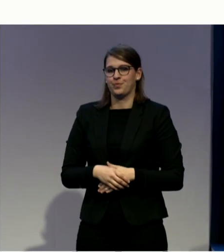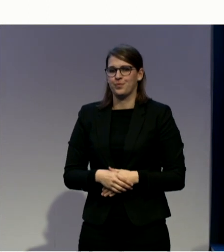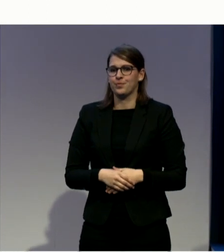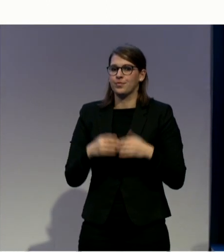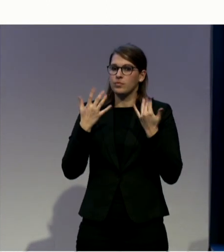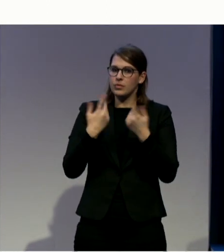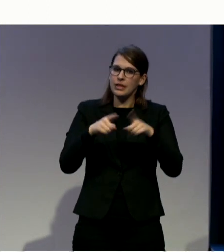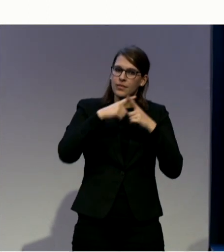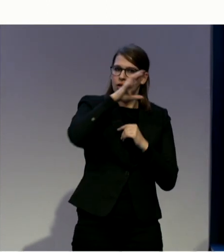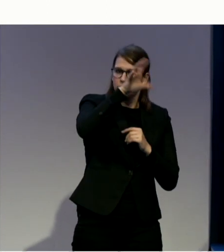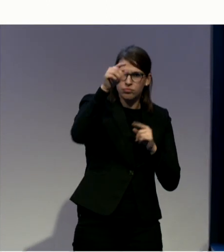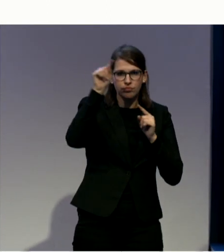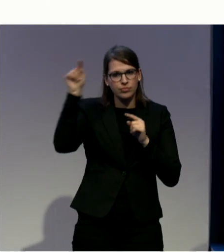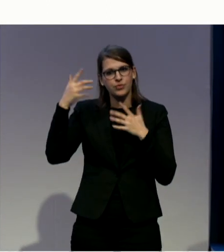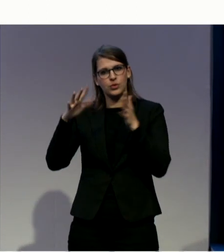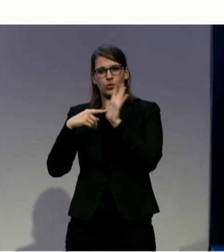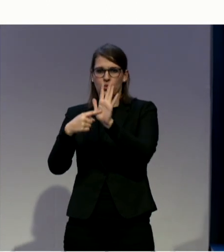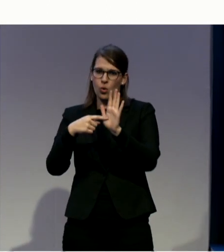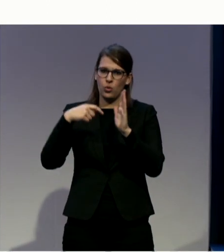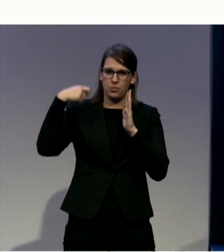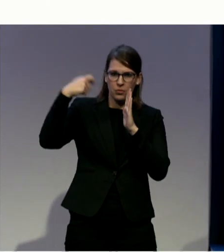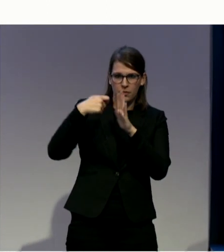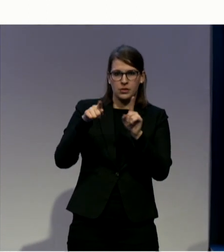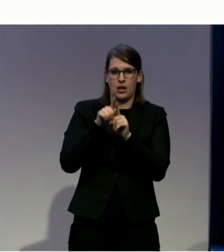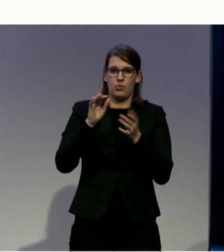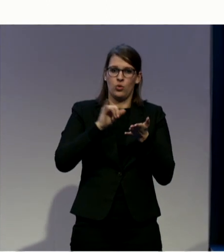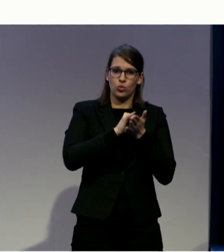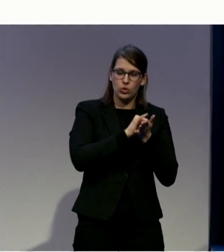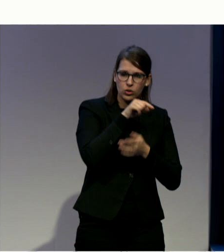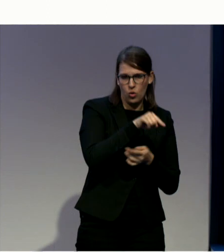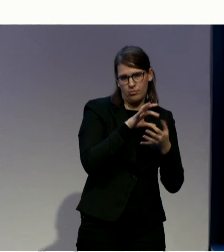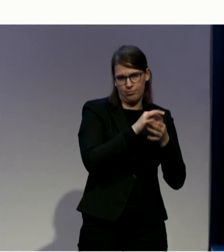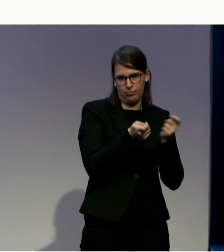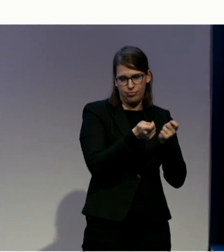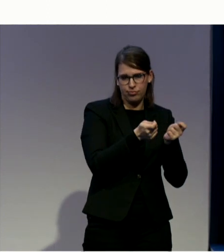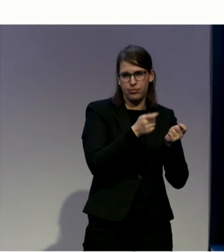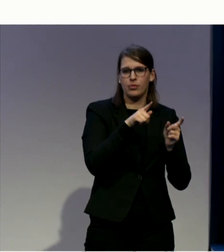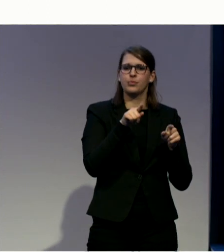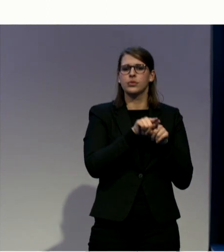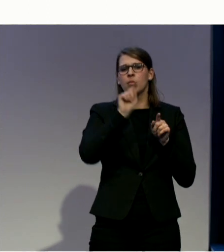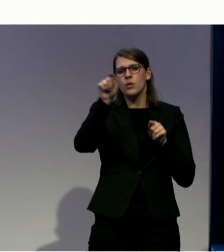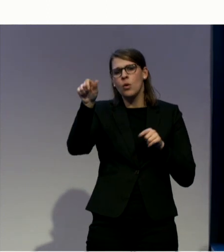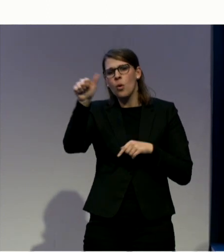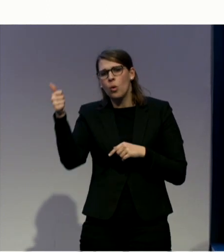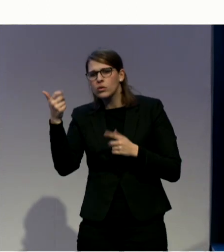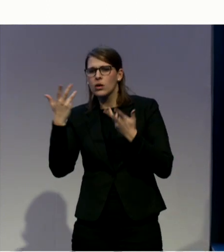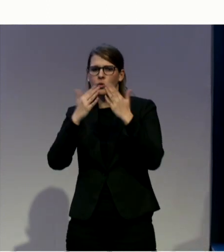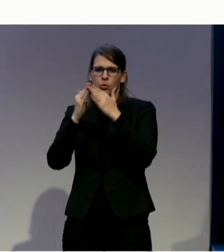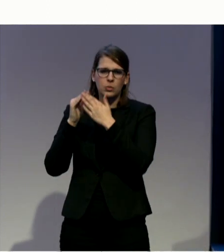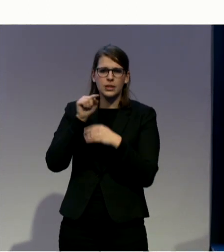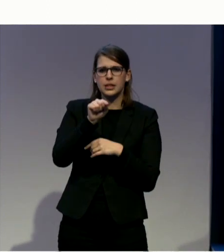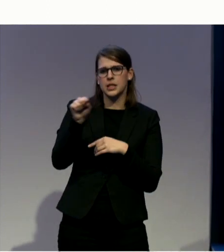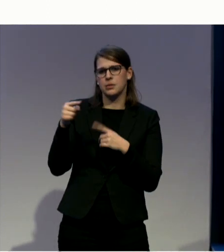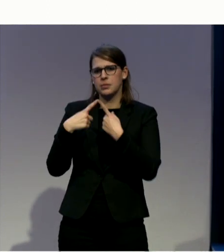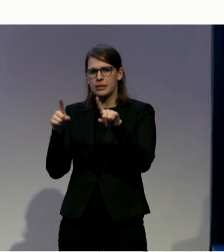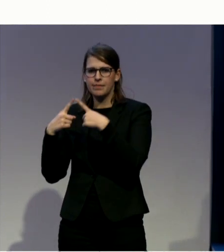dozens of locations because we want to actually go to the community. And then we run in over 20 cities across the